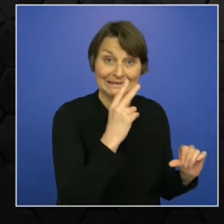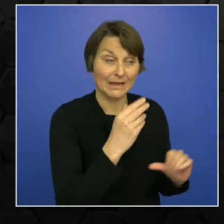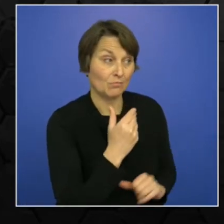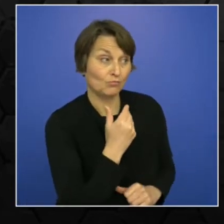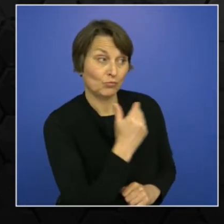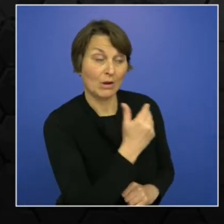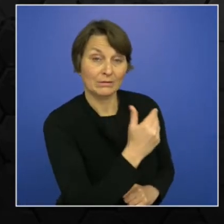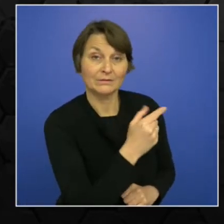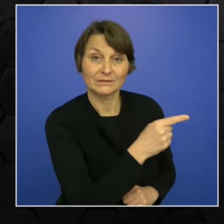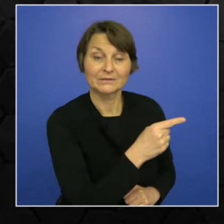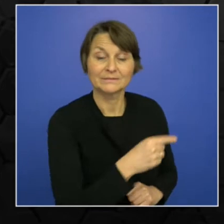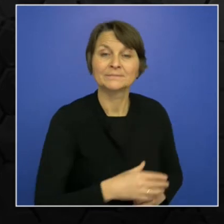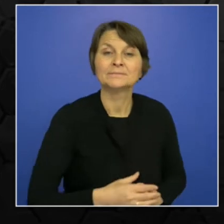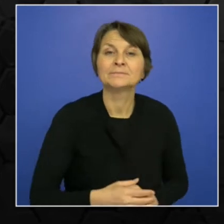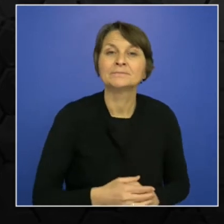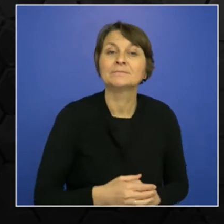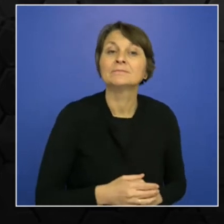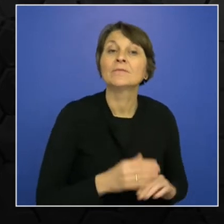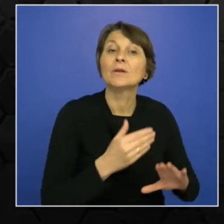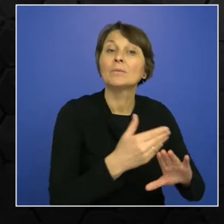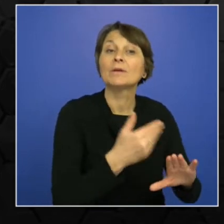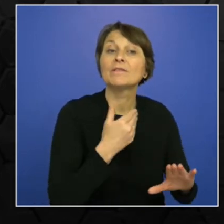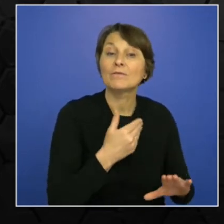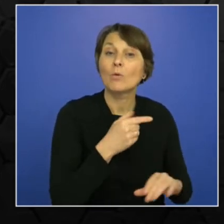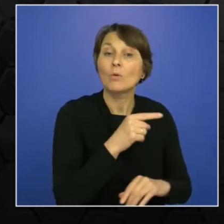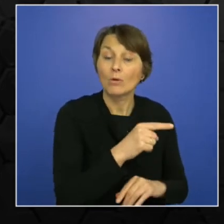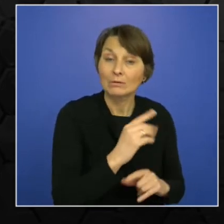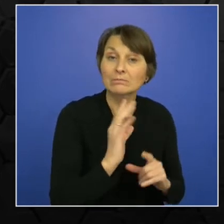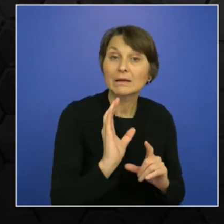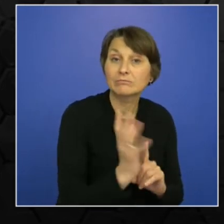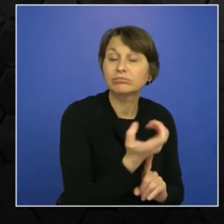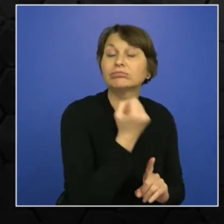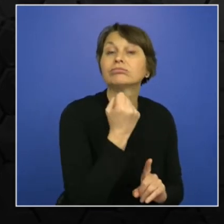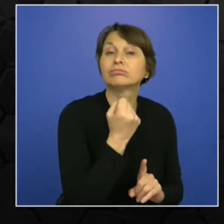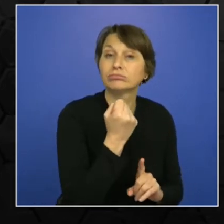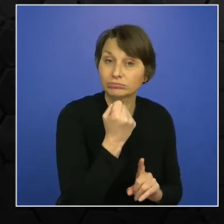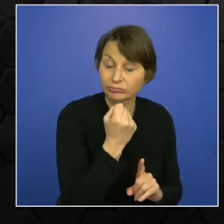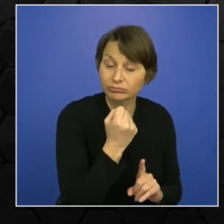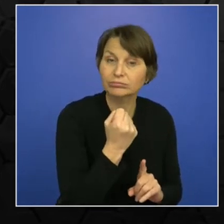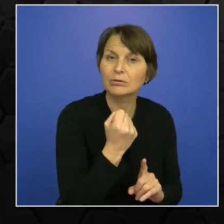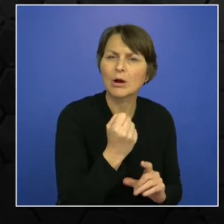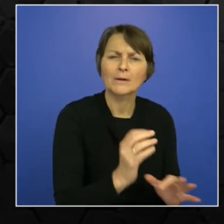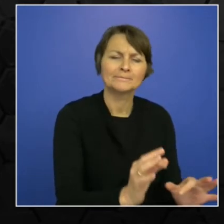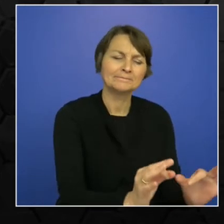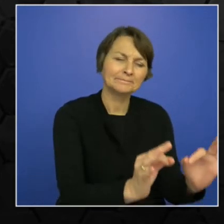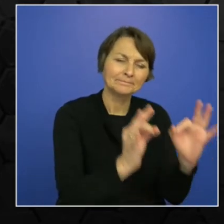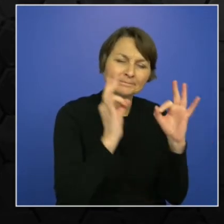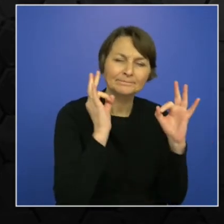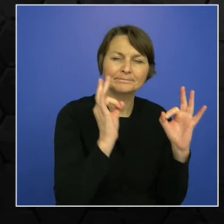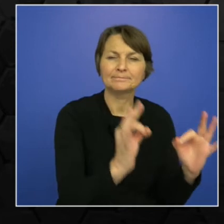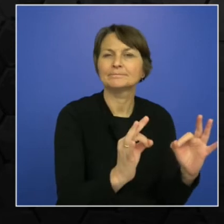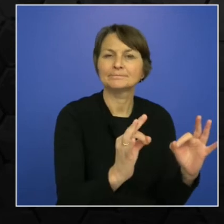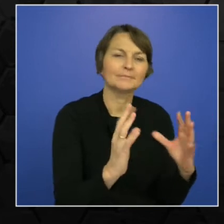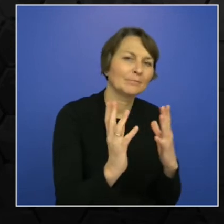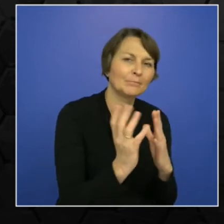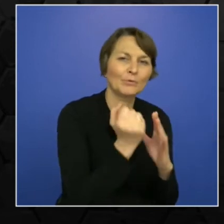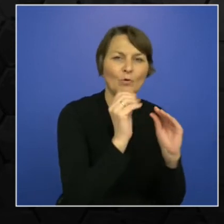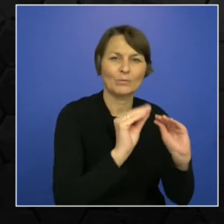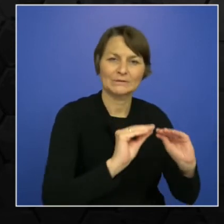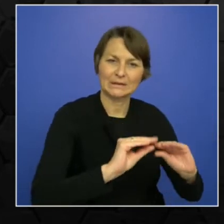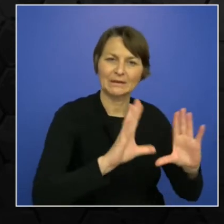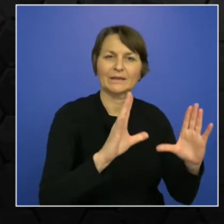early stopping, it was able to actually achieve, the state of the art performance. And yeah, this is